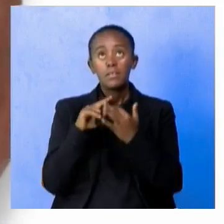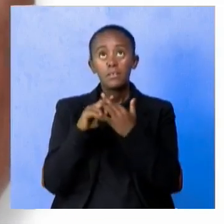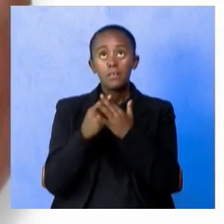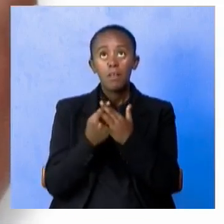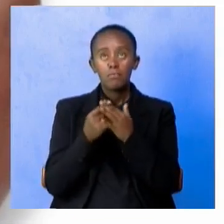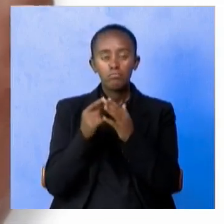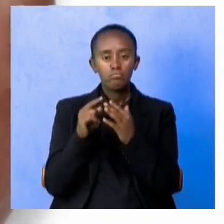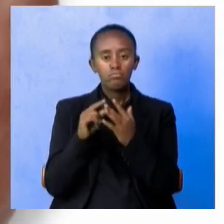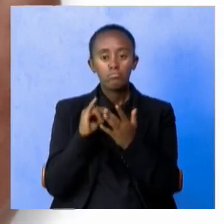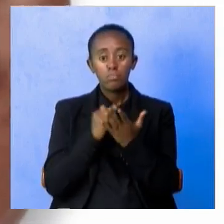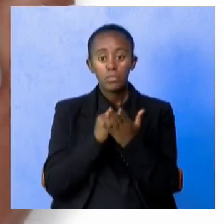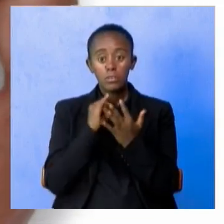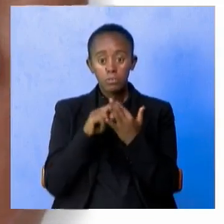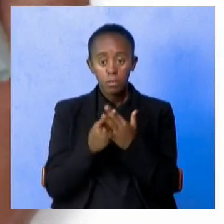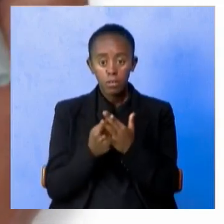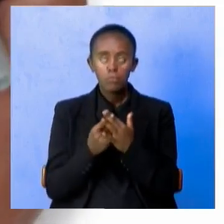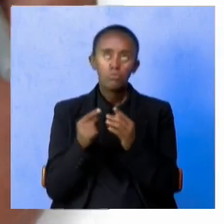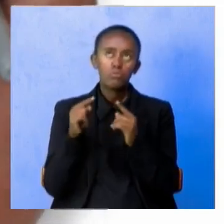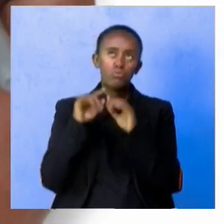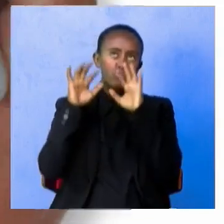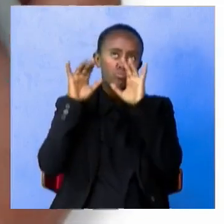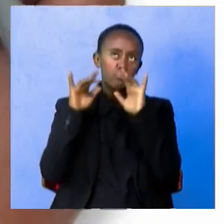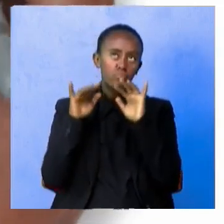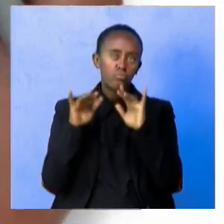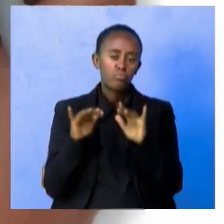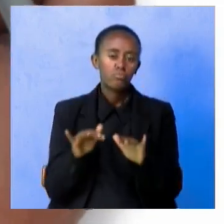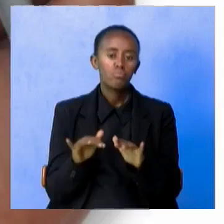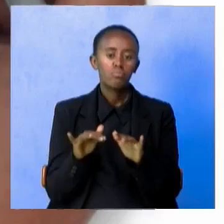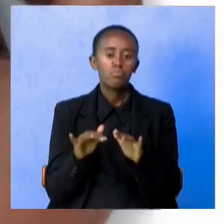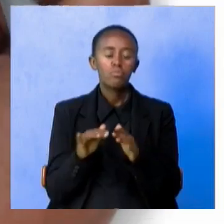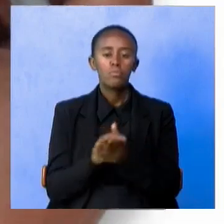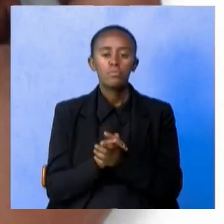started to rain.